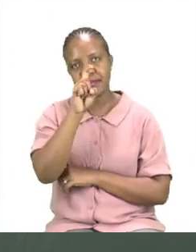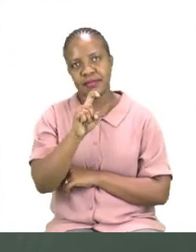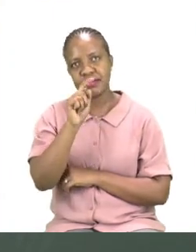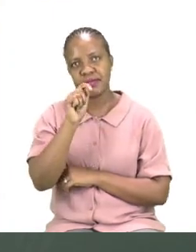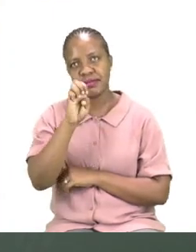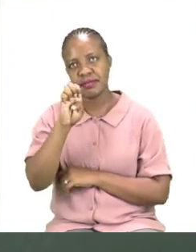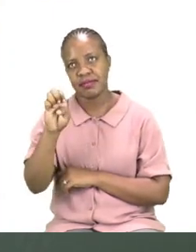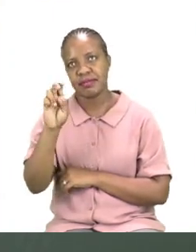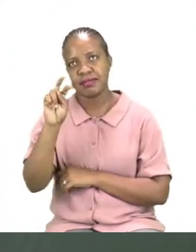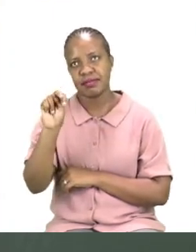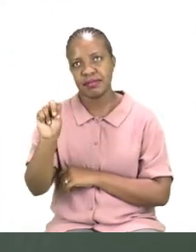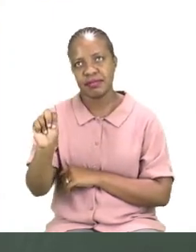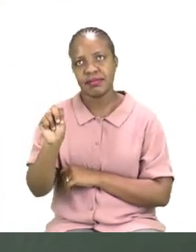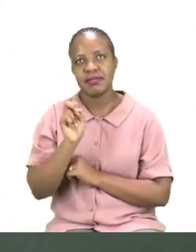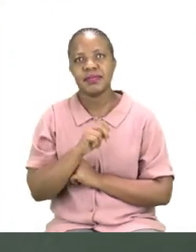16,